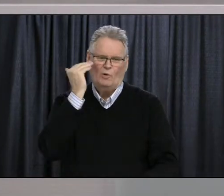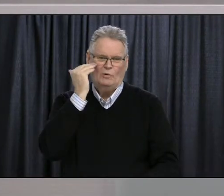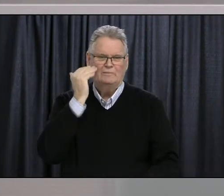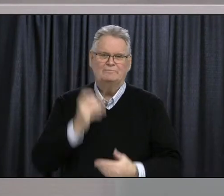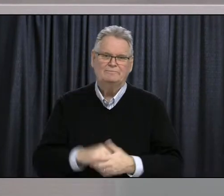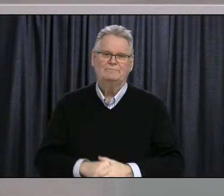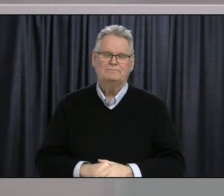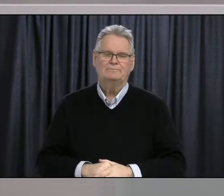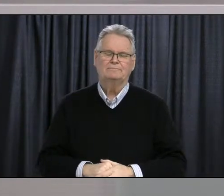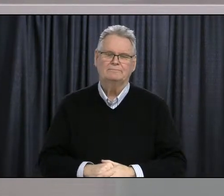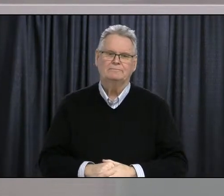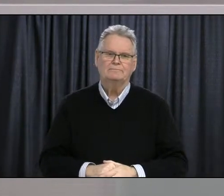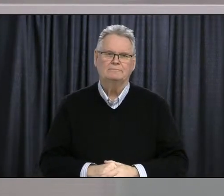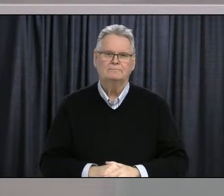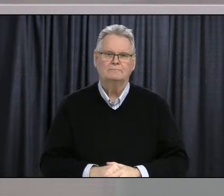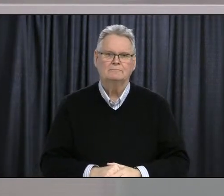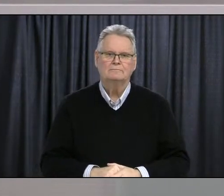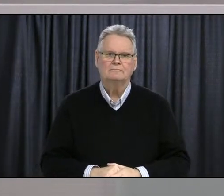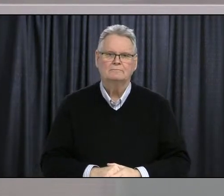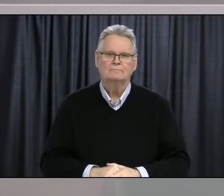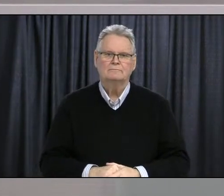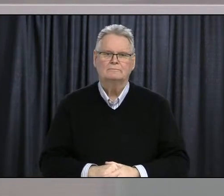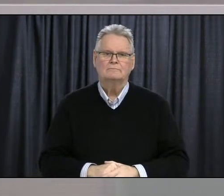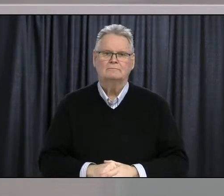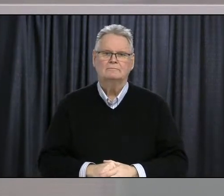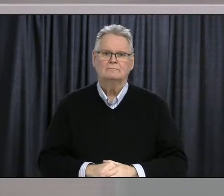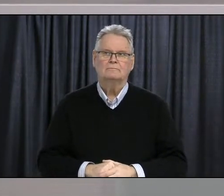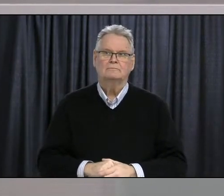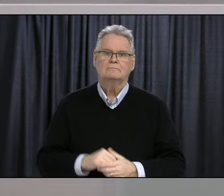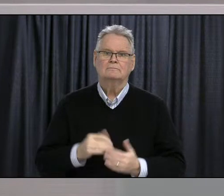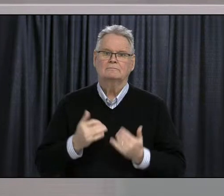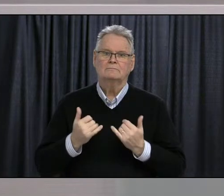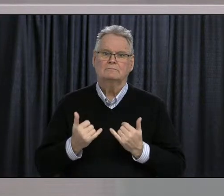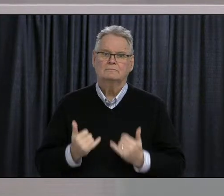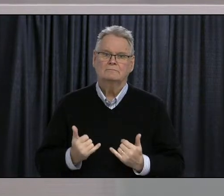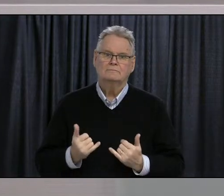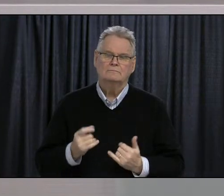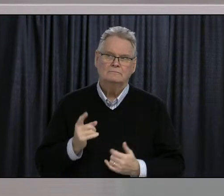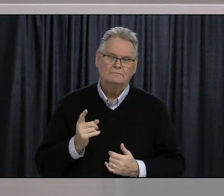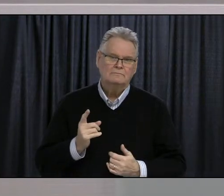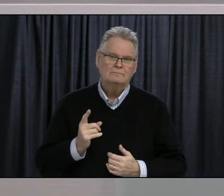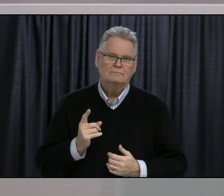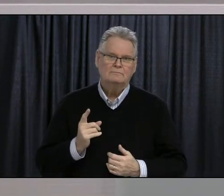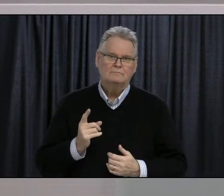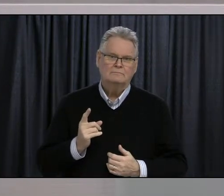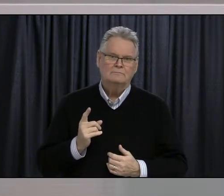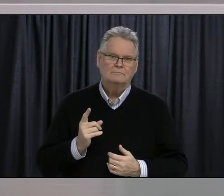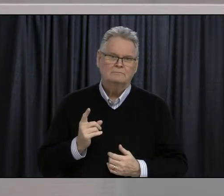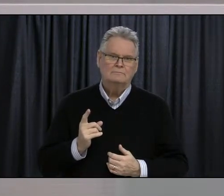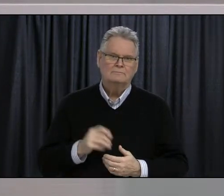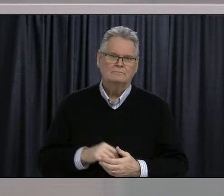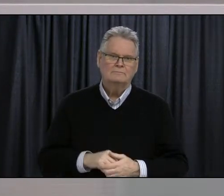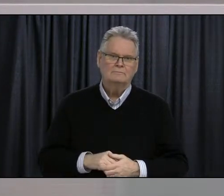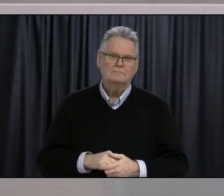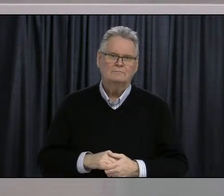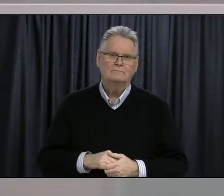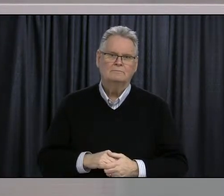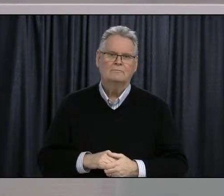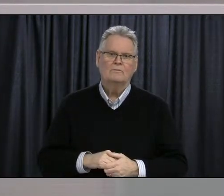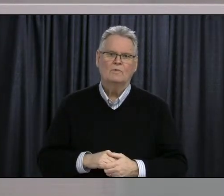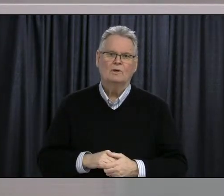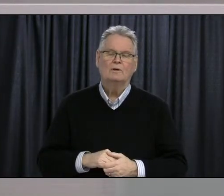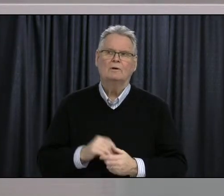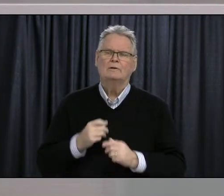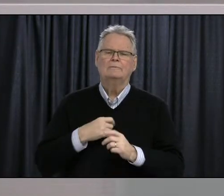Okay, and as a follow-up, I'd actually like to switch gears. The Prime Minister is supposed to be